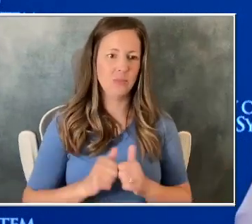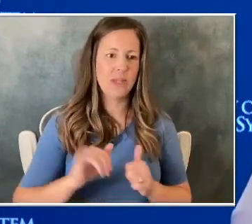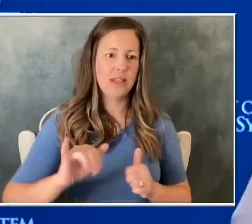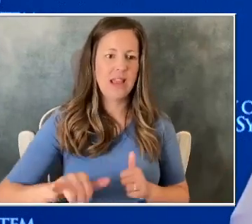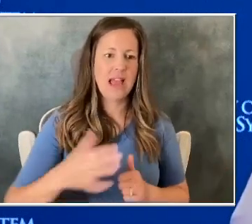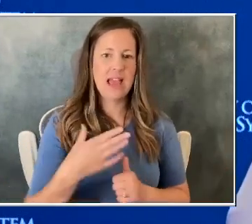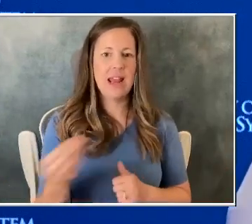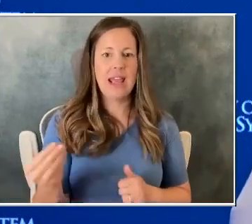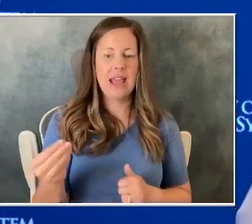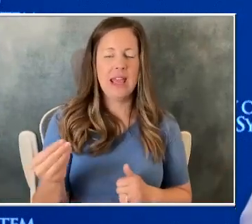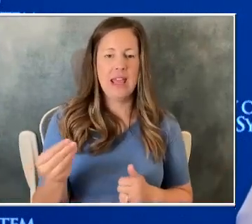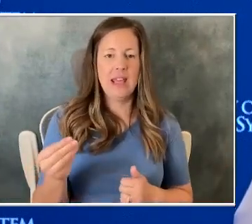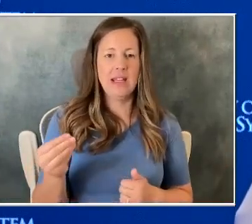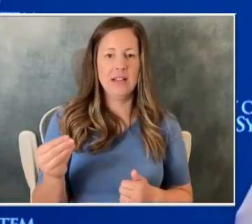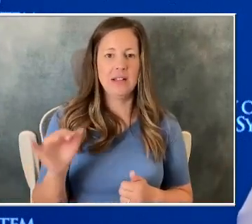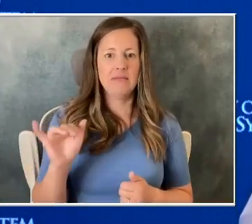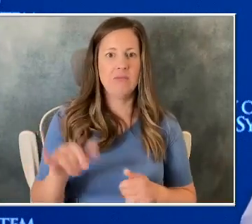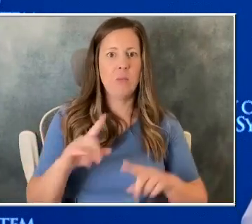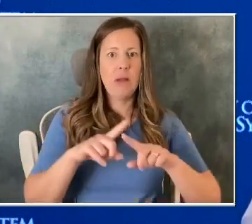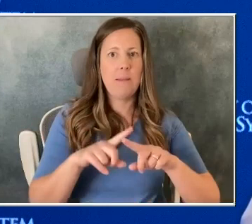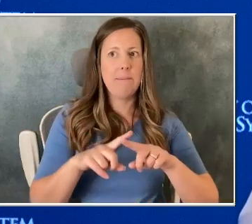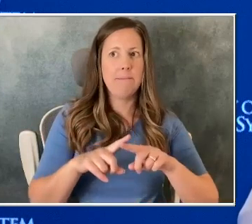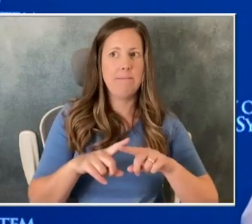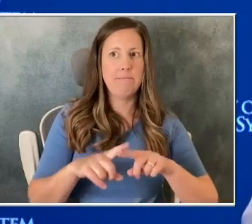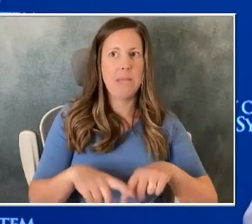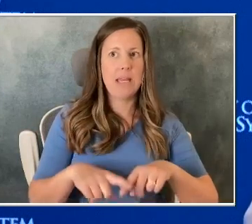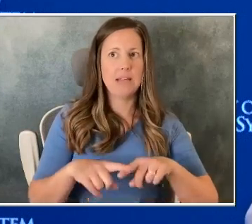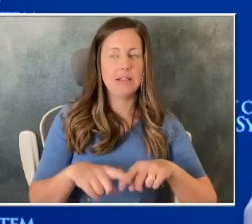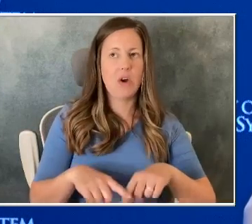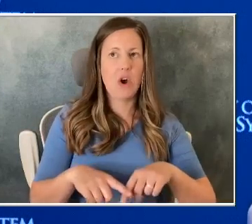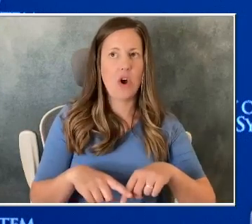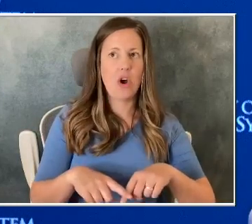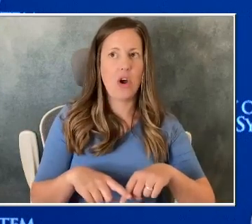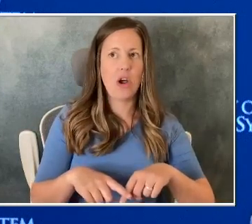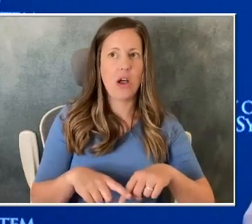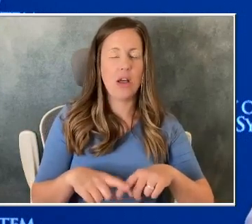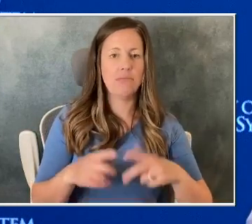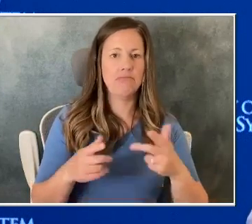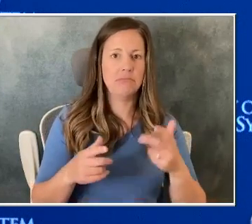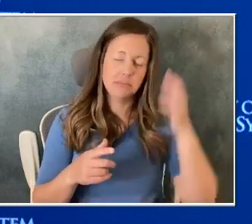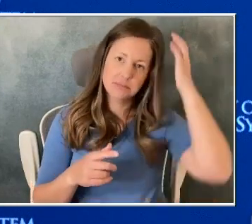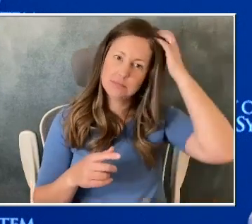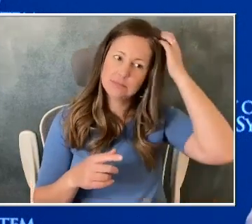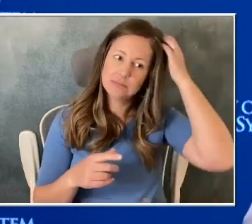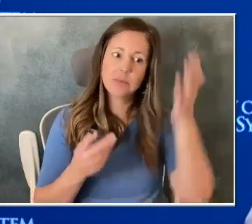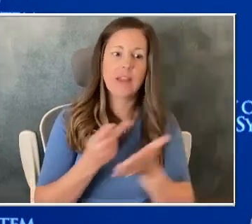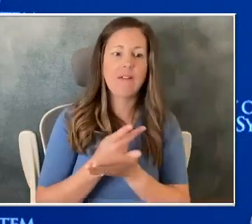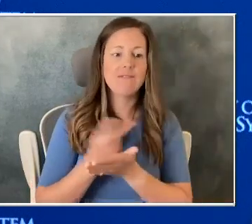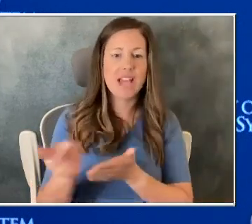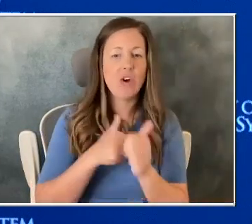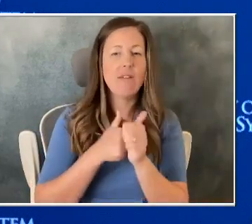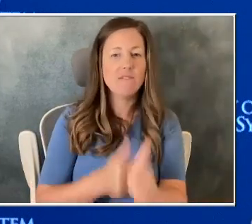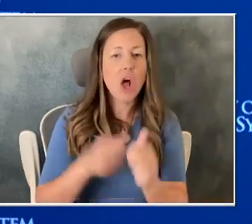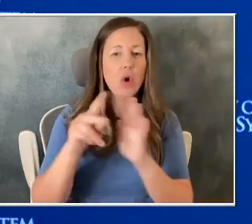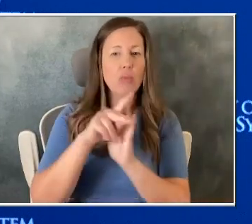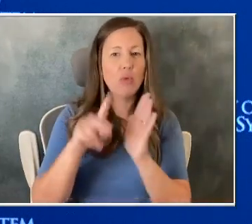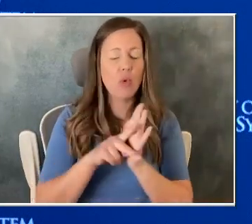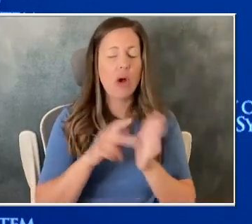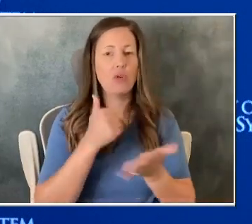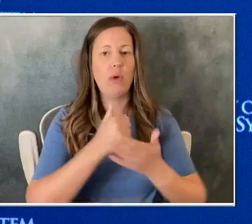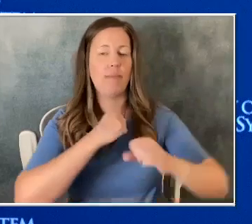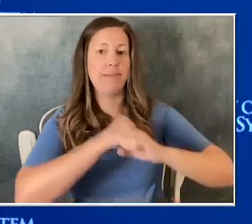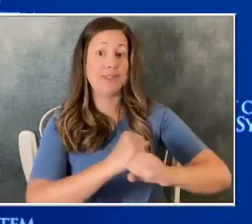were based on failure to adhere to the protocols to help protect against those